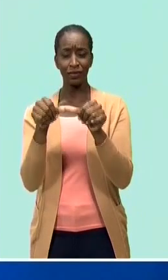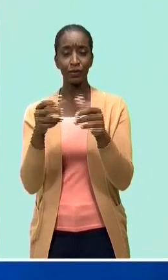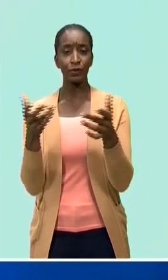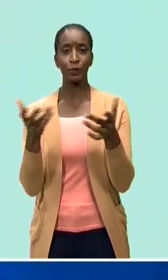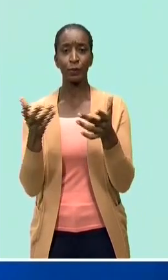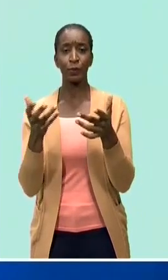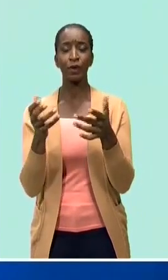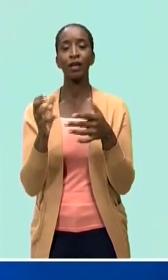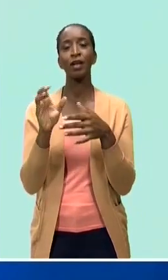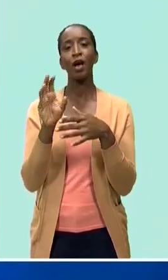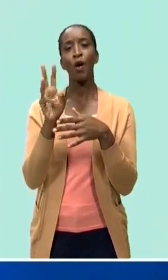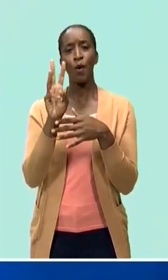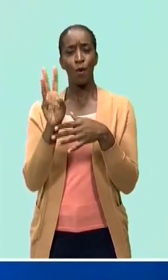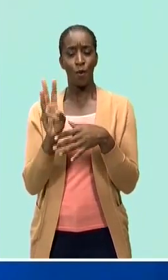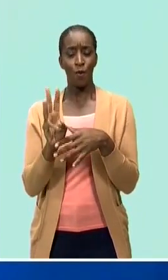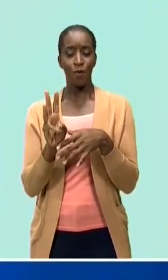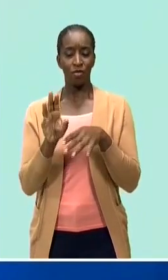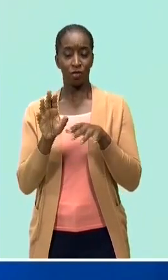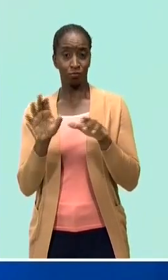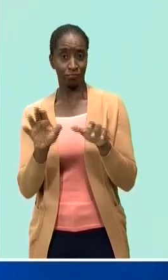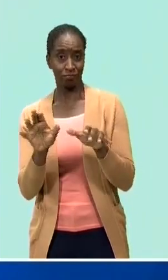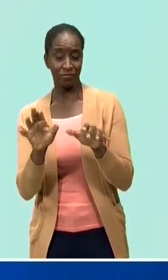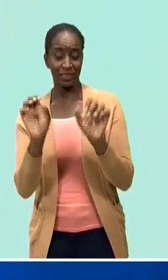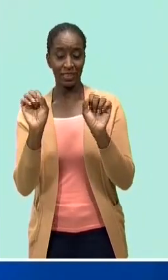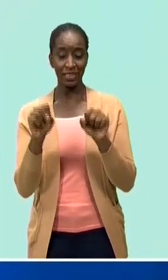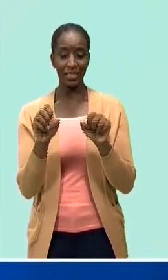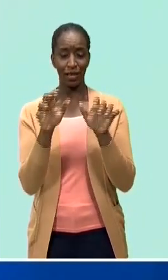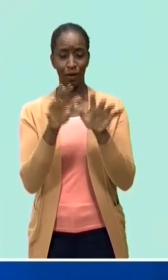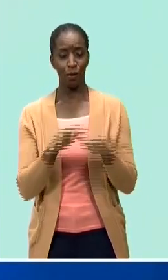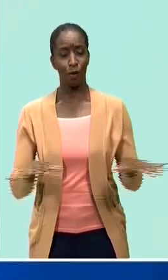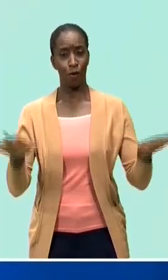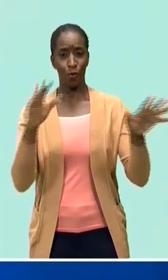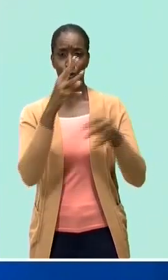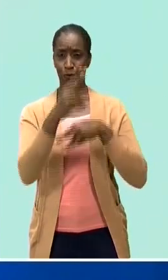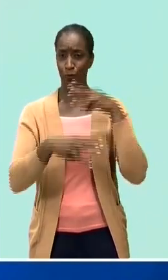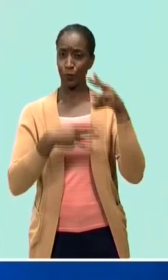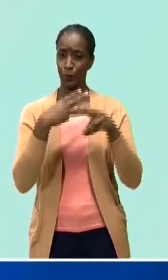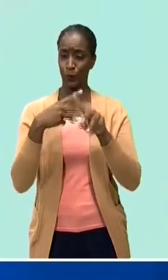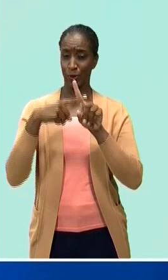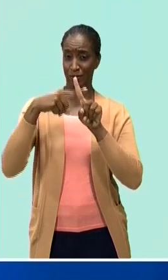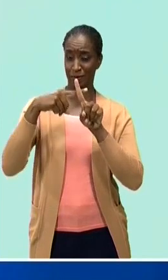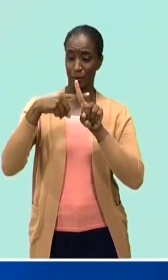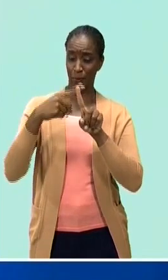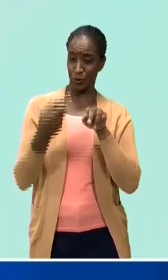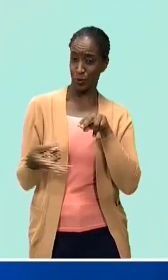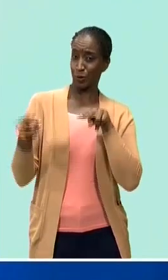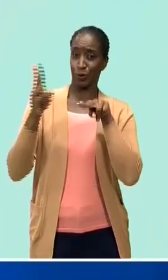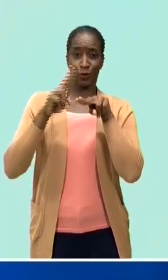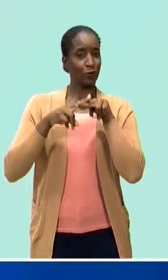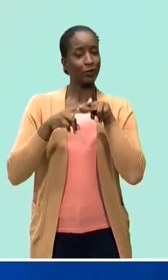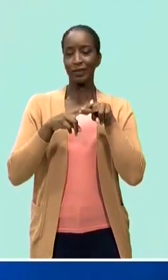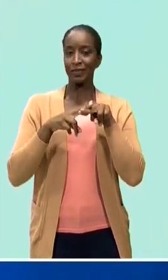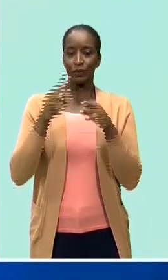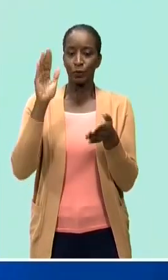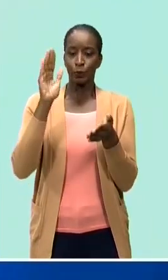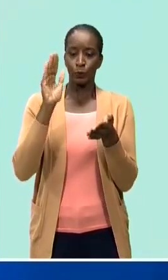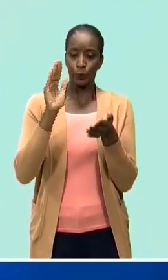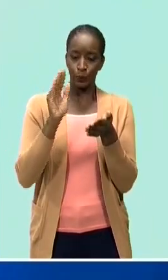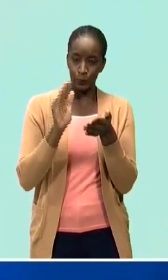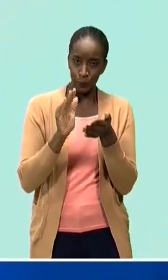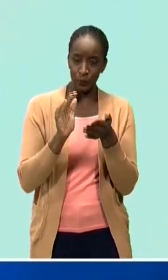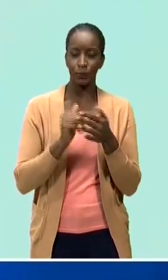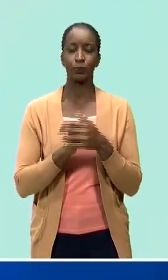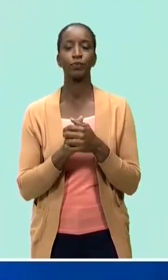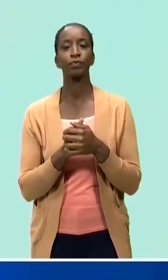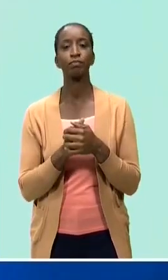enhanced climate action to limit global temperature rise to 1.5 degrees centigrade above pre-industrial levels. Since